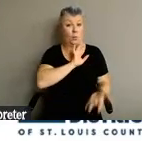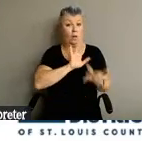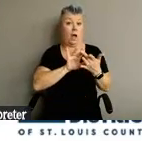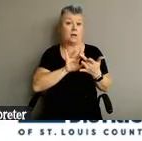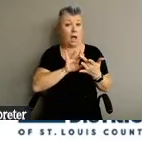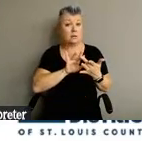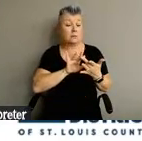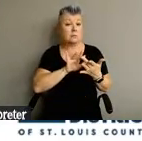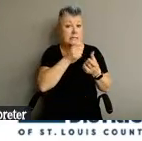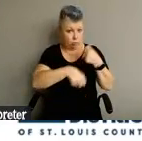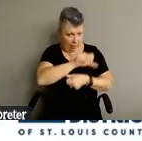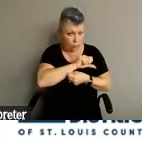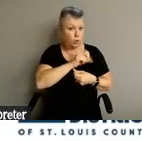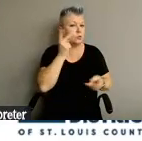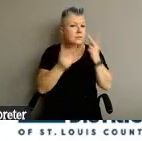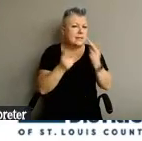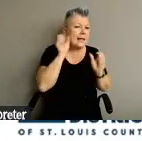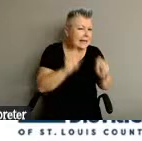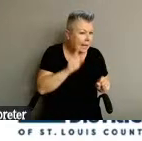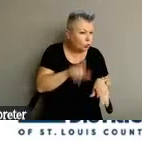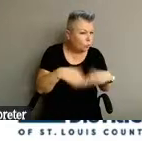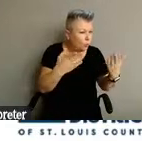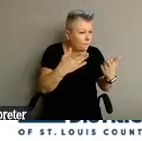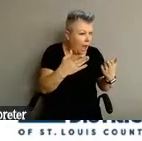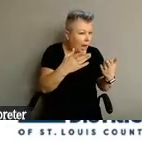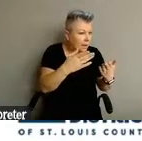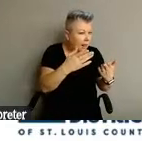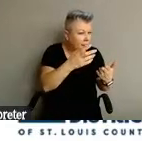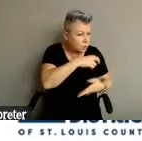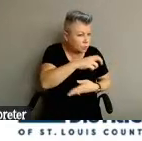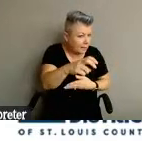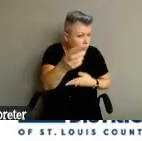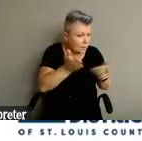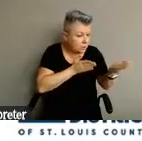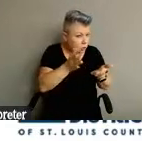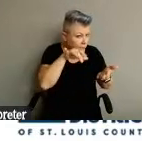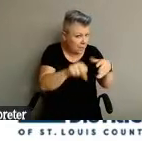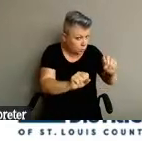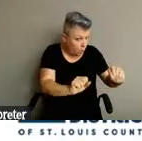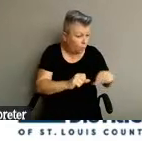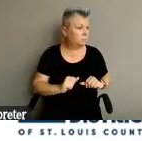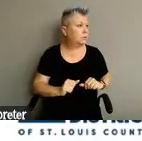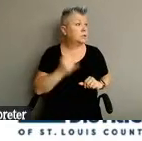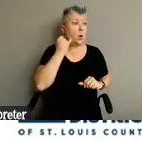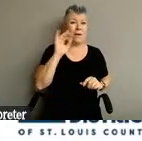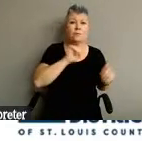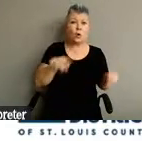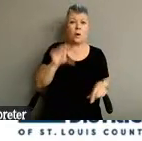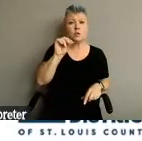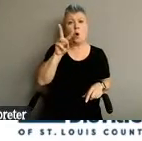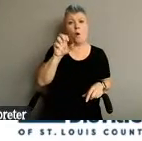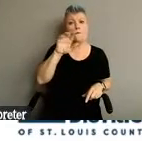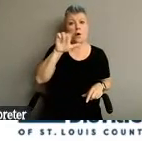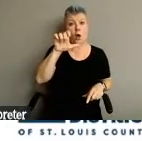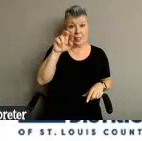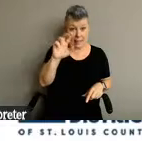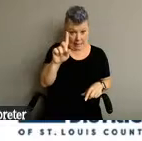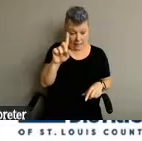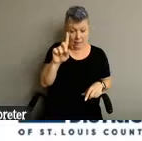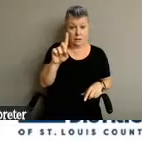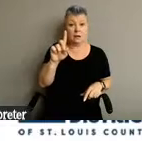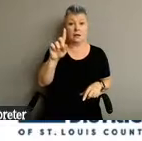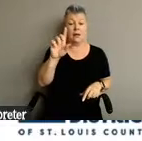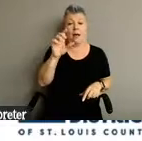another to find out if they are able to provide those services. So for instance, if someone is attending Overland Head Start, that is in Pattonville School